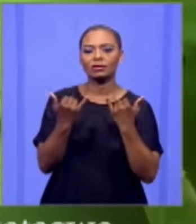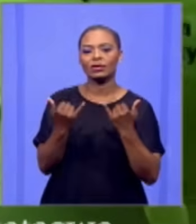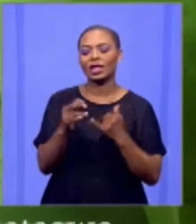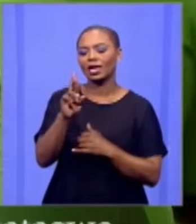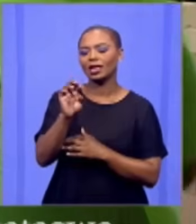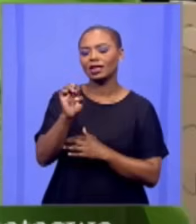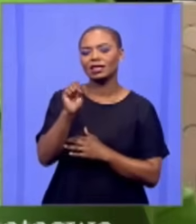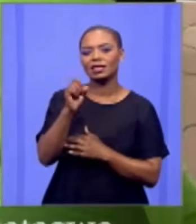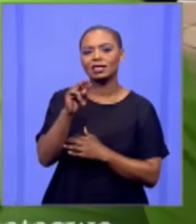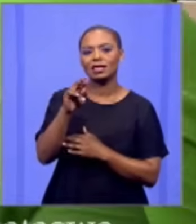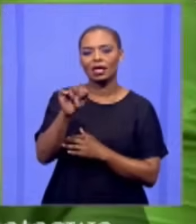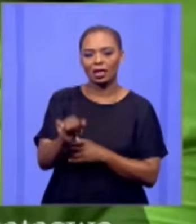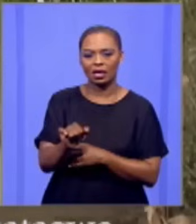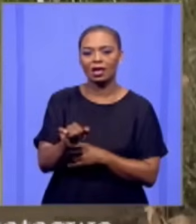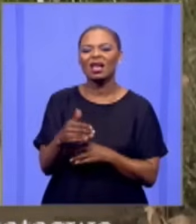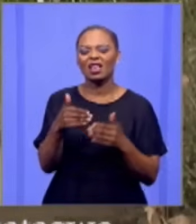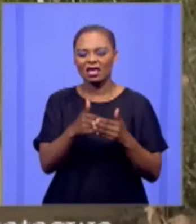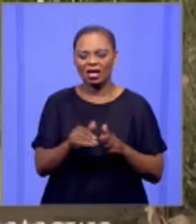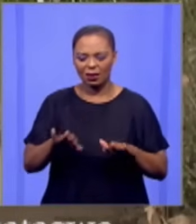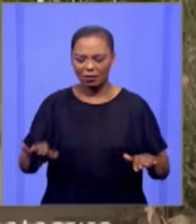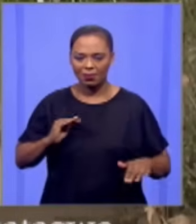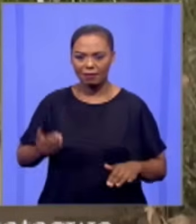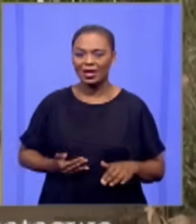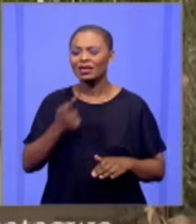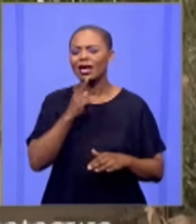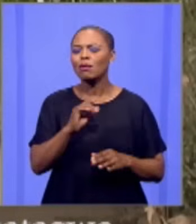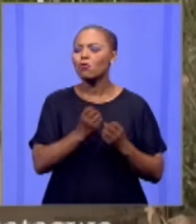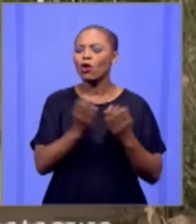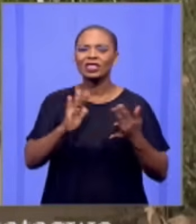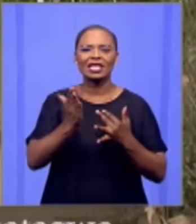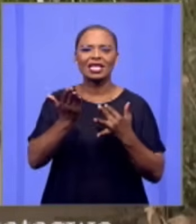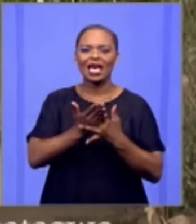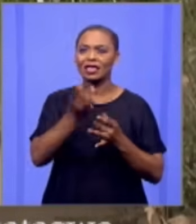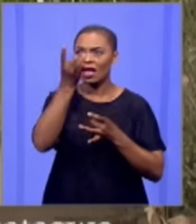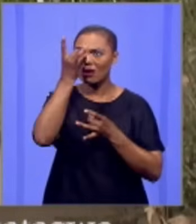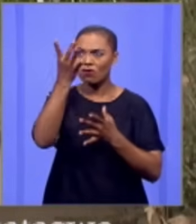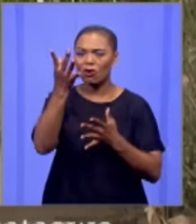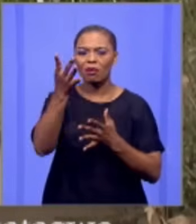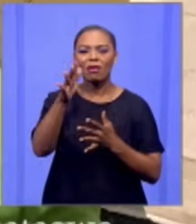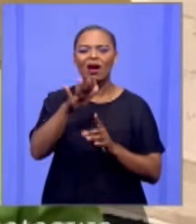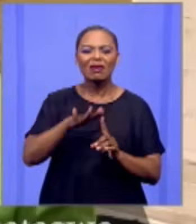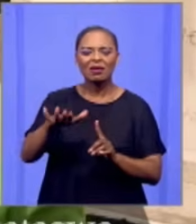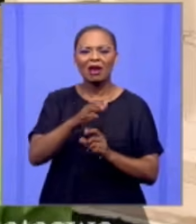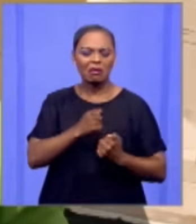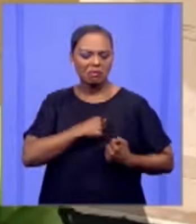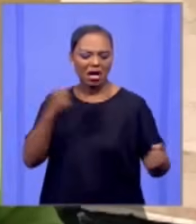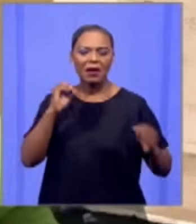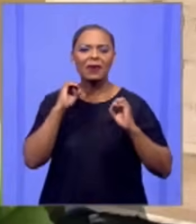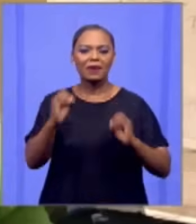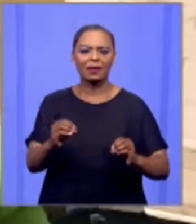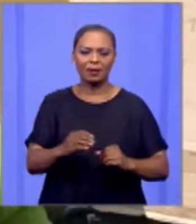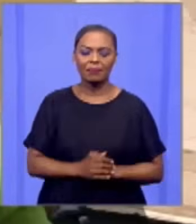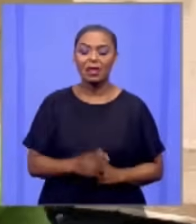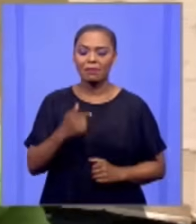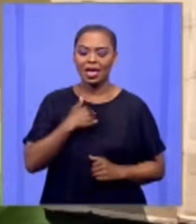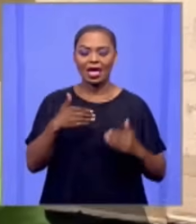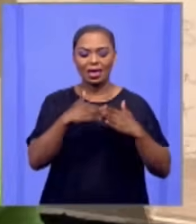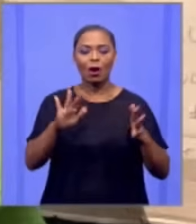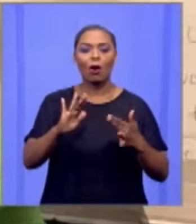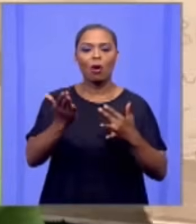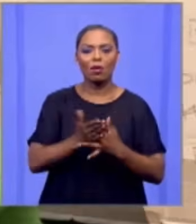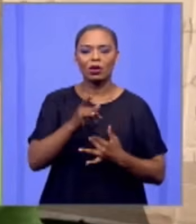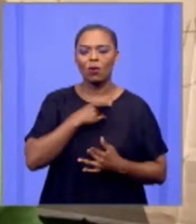Resiha wa re ke dikgetsi di le dintsi tsa mofuta o dintsi di sa begwe mo lefelong leno. Ke botse case ena ka mora hore ngwana